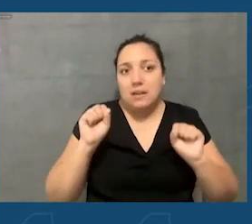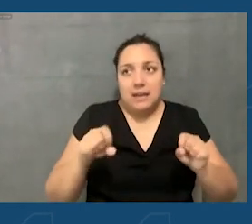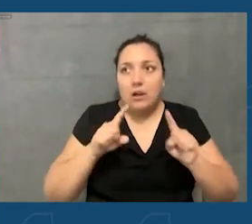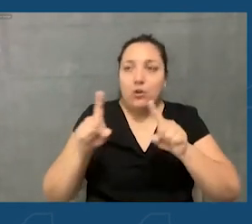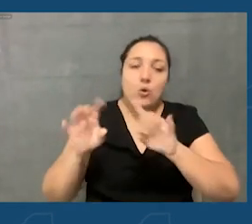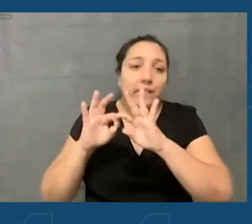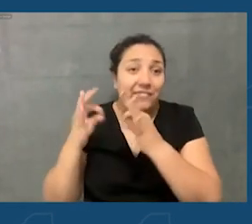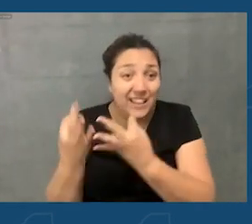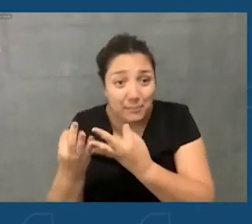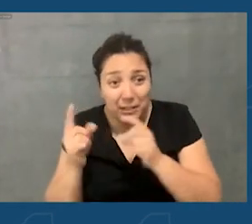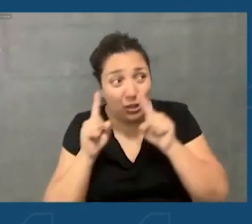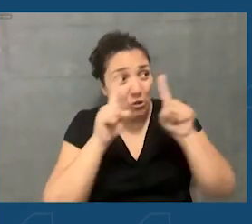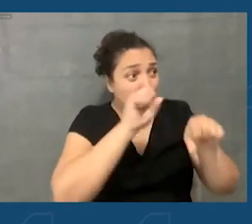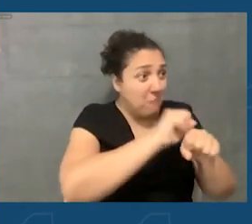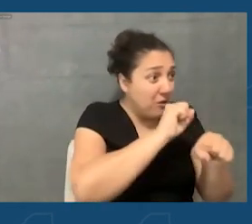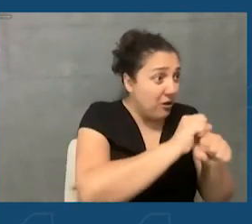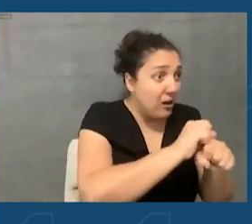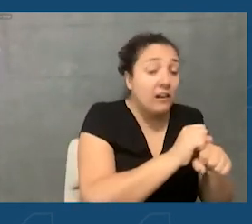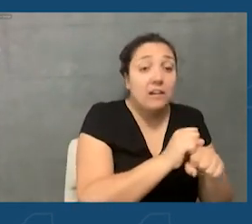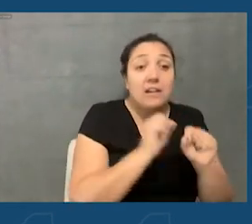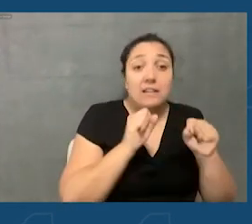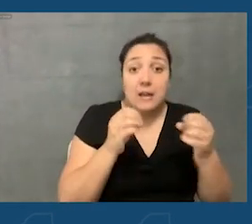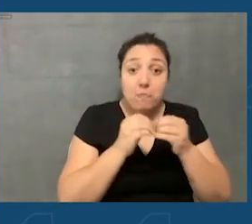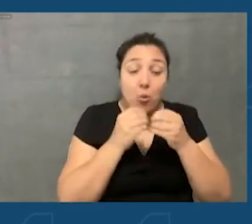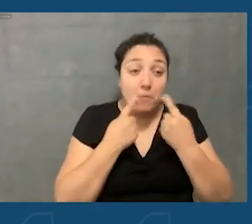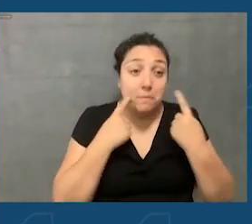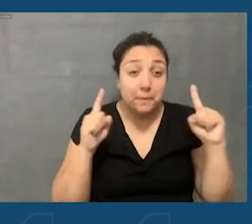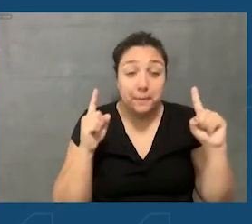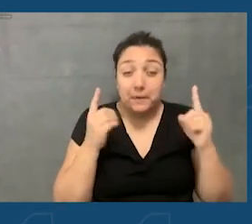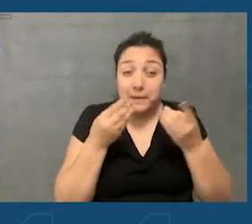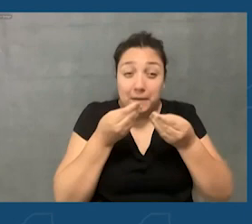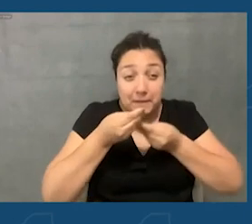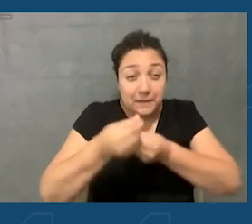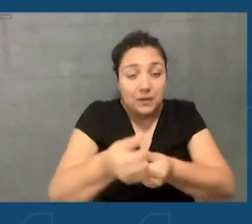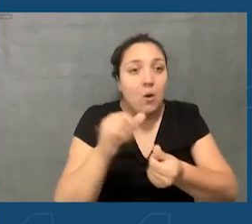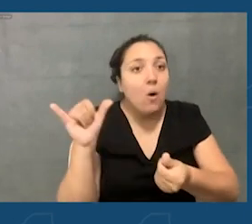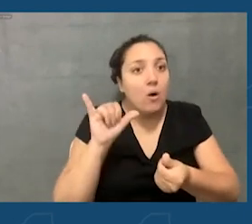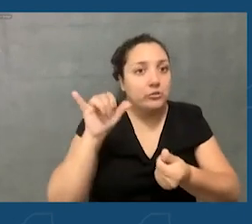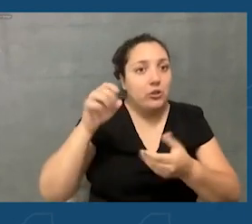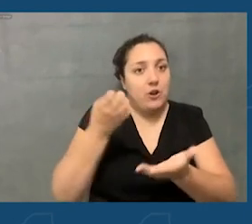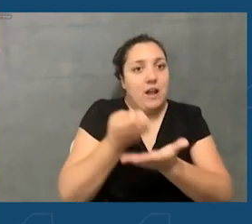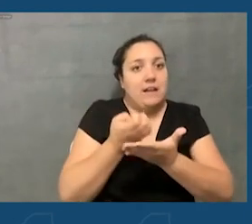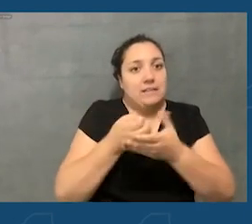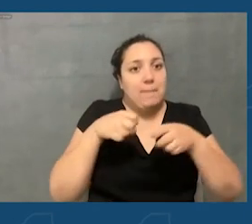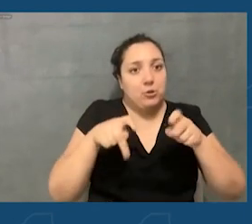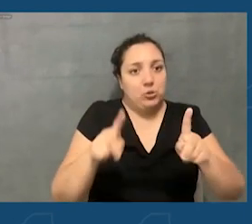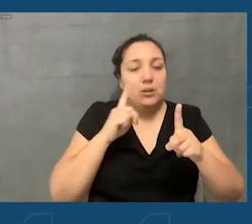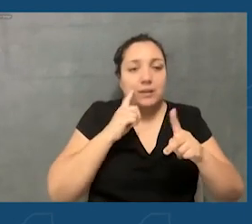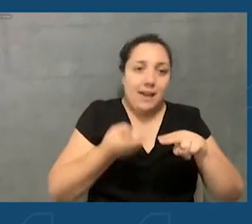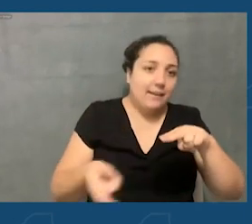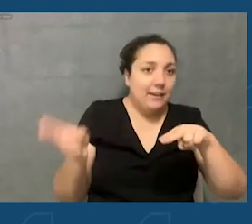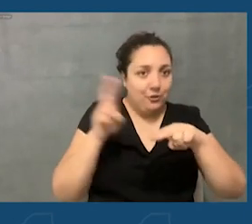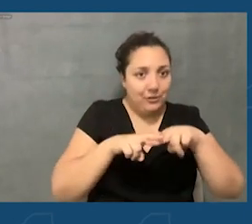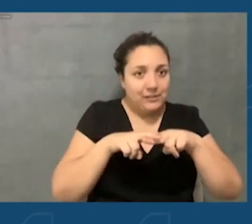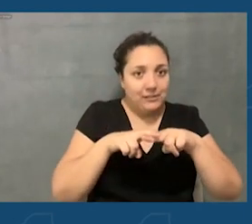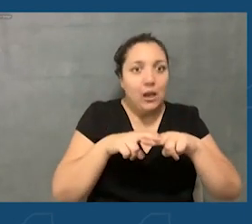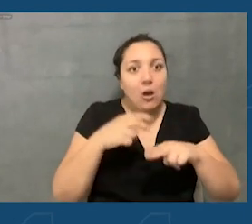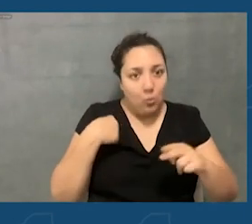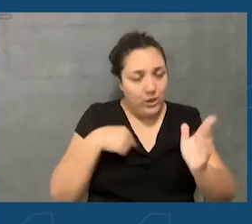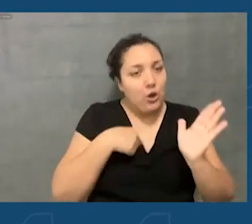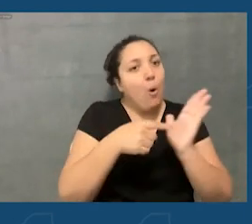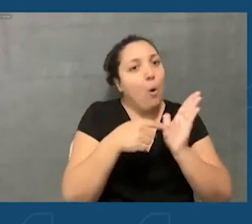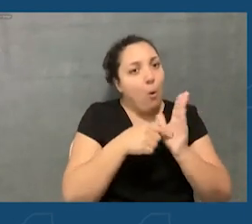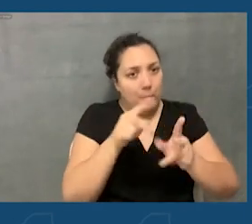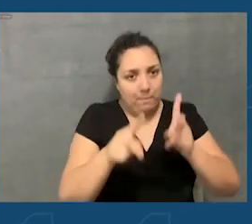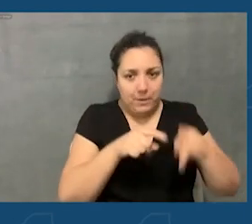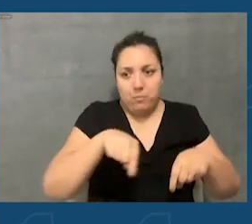get to work, to do it in a way that's more efficient. It also expands their economic opportunity. We owe it to the people we serve to give them that